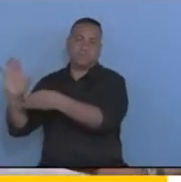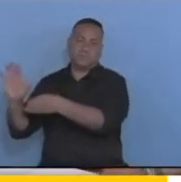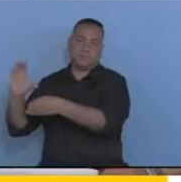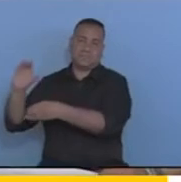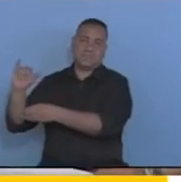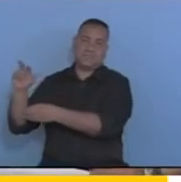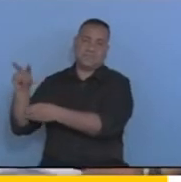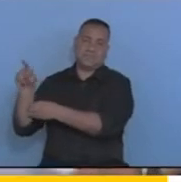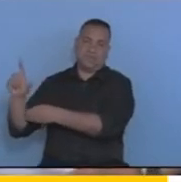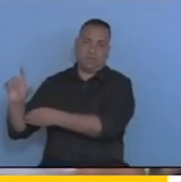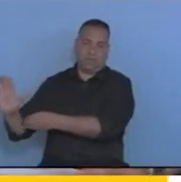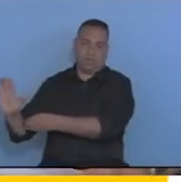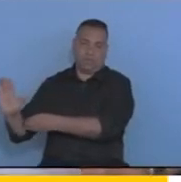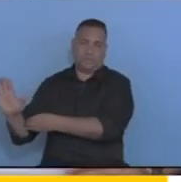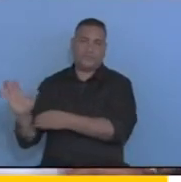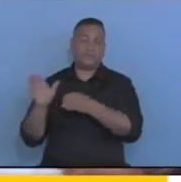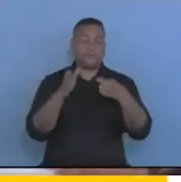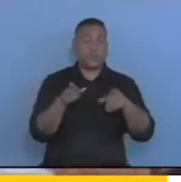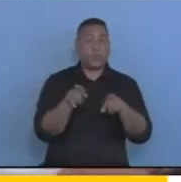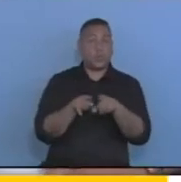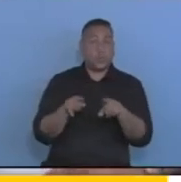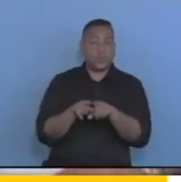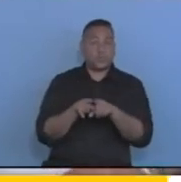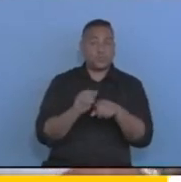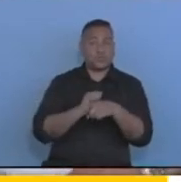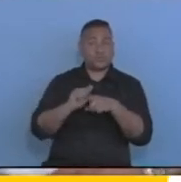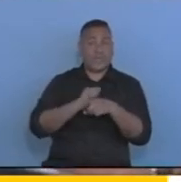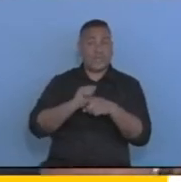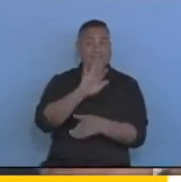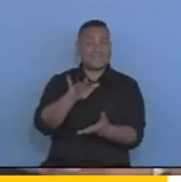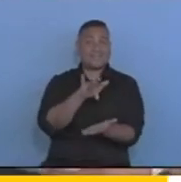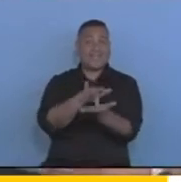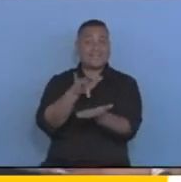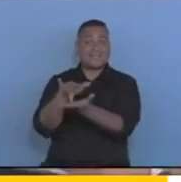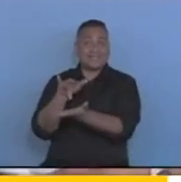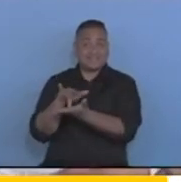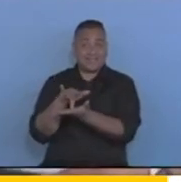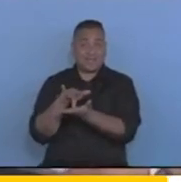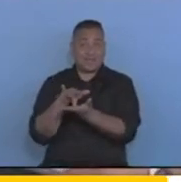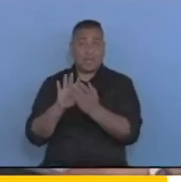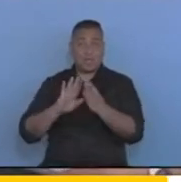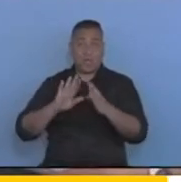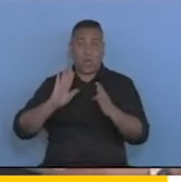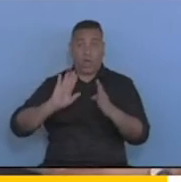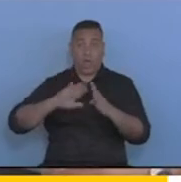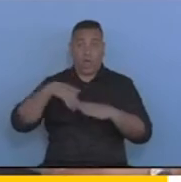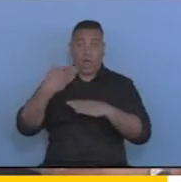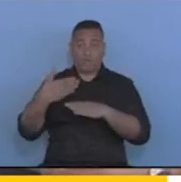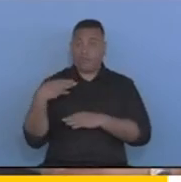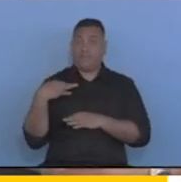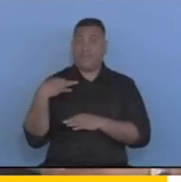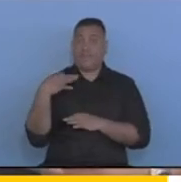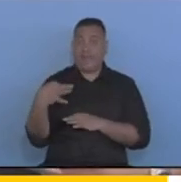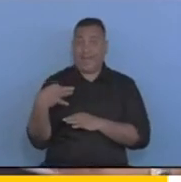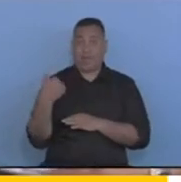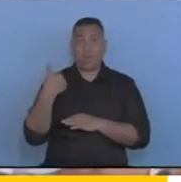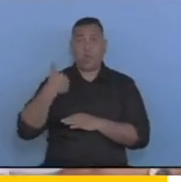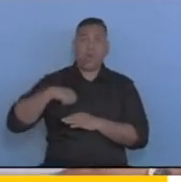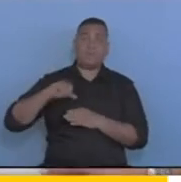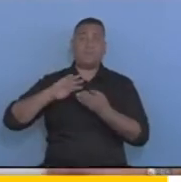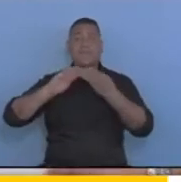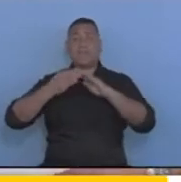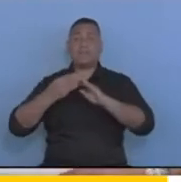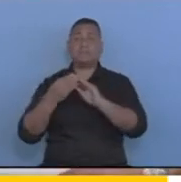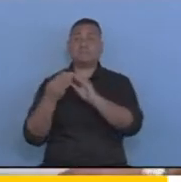and as well as trade test centers. So ideally from walk-in, after application, I want to become a plumber, we'll take you all the way through the